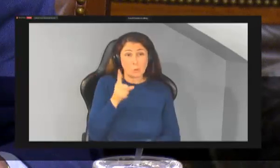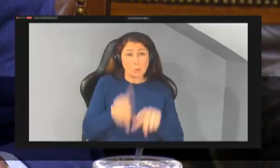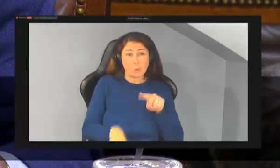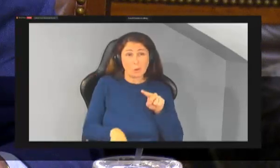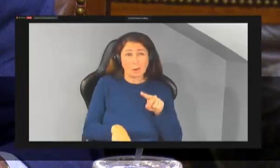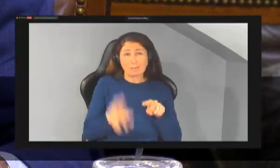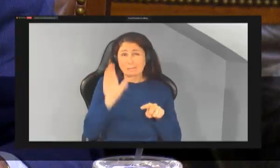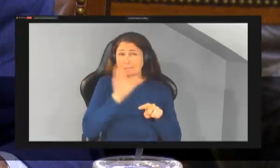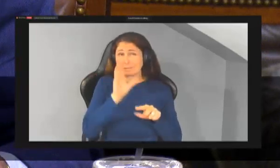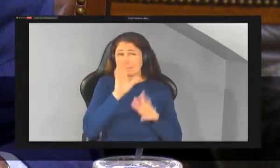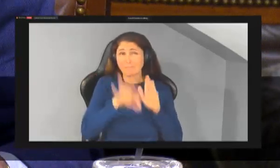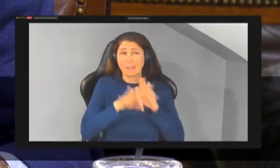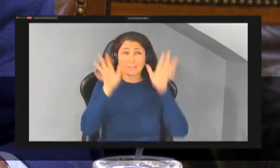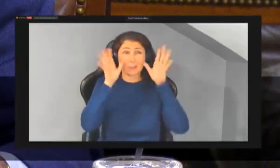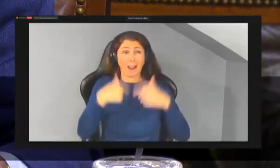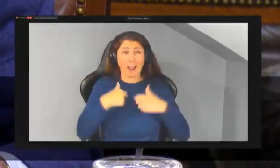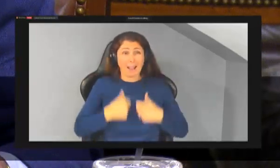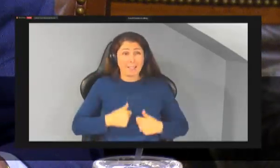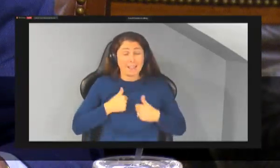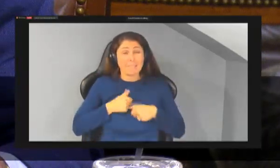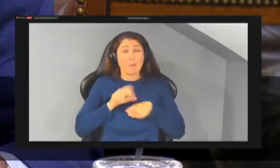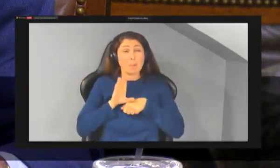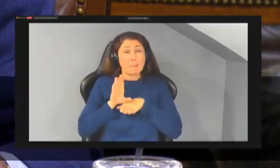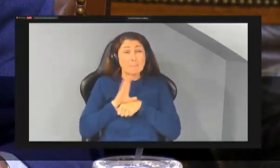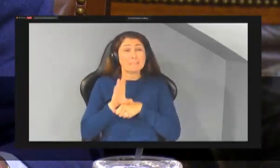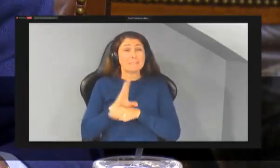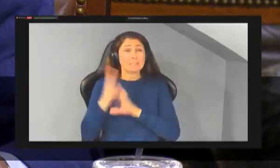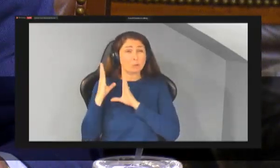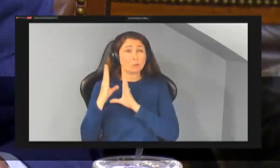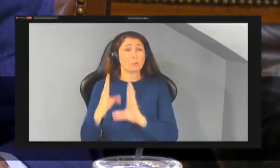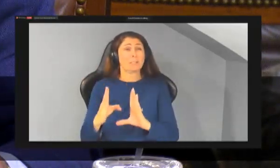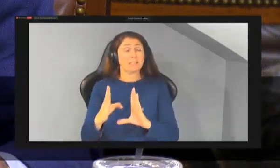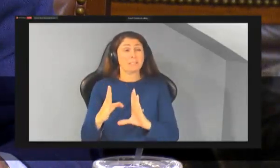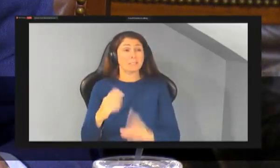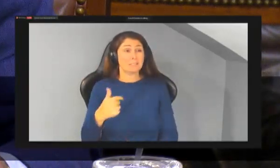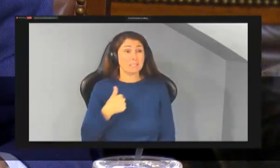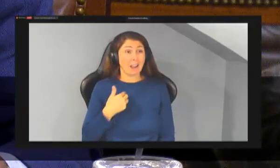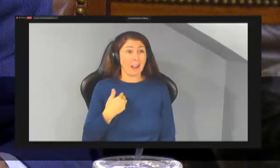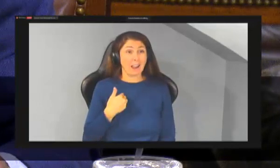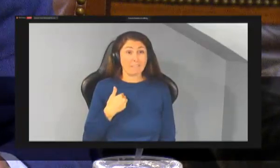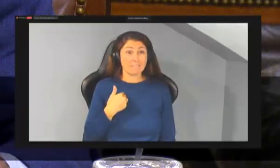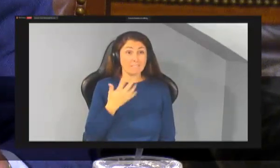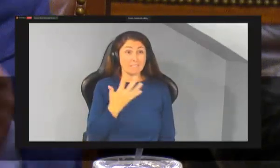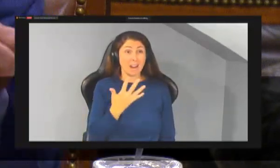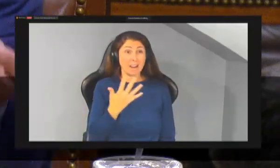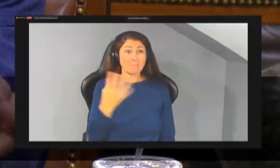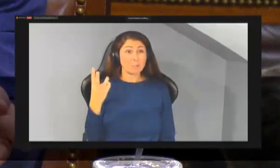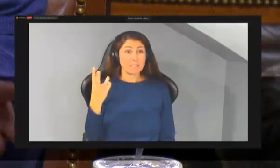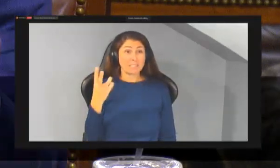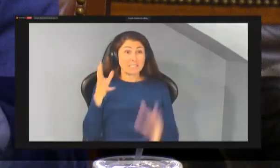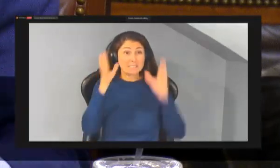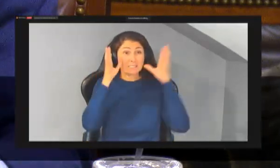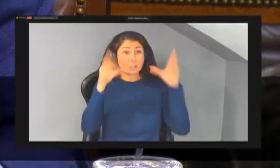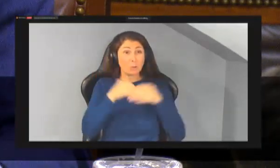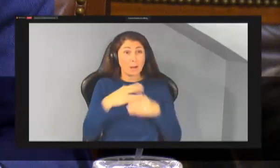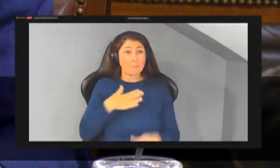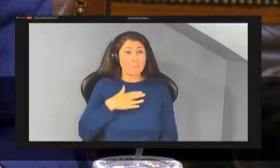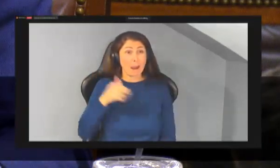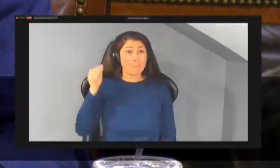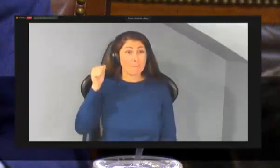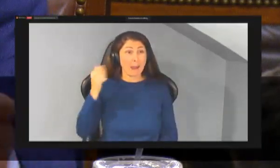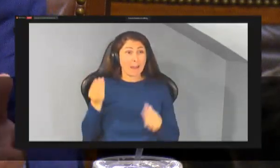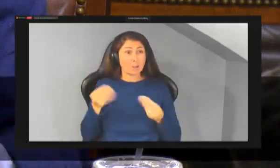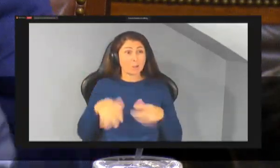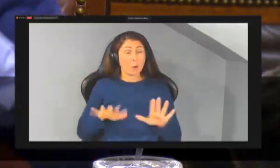live on one of the busiest streets in the city of Pittsburgh right now. I have a herd of 5 or 6 deer living in my backyard. I feed them crackers out of my